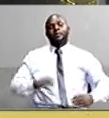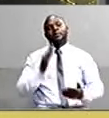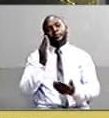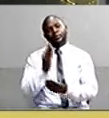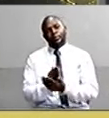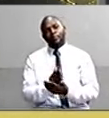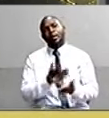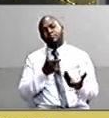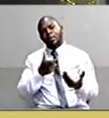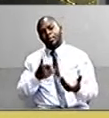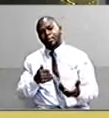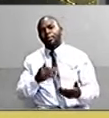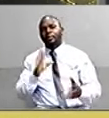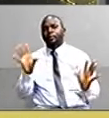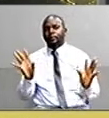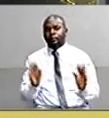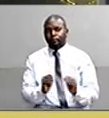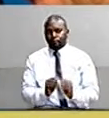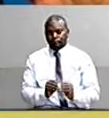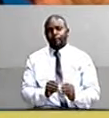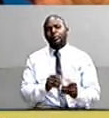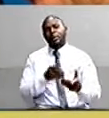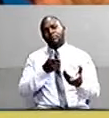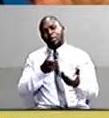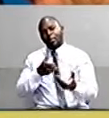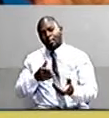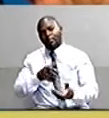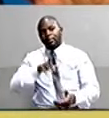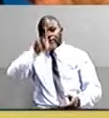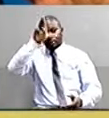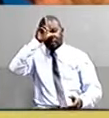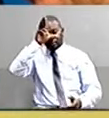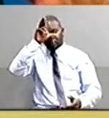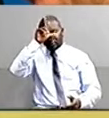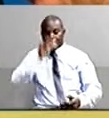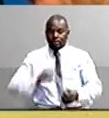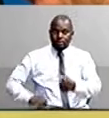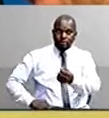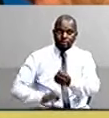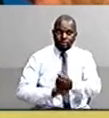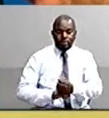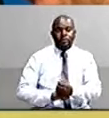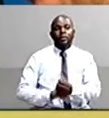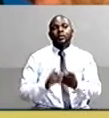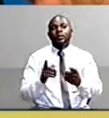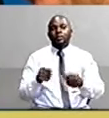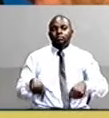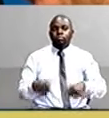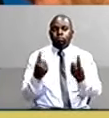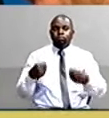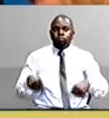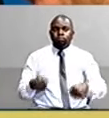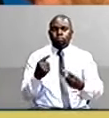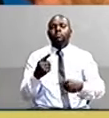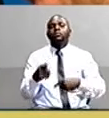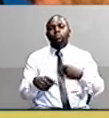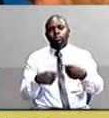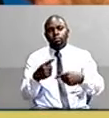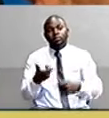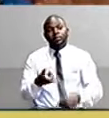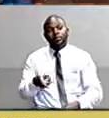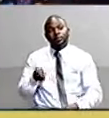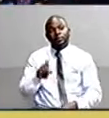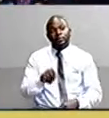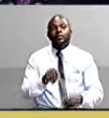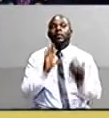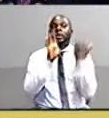end the conflict in Libya. Now, the two leaders are seen to back rival sides in a conflict dragging in an increasing number of